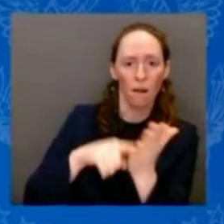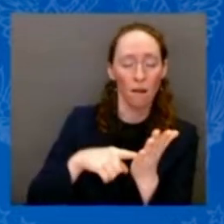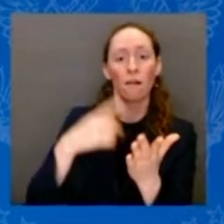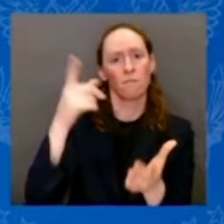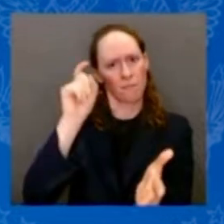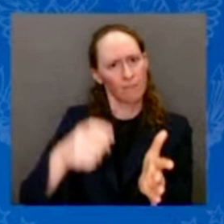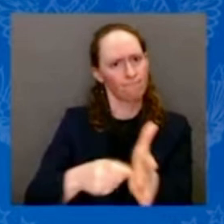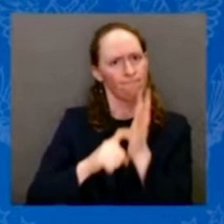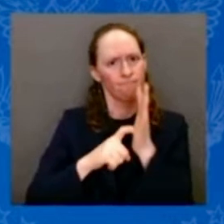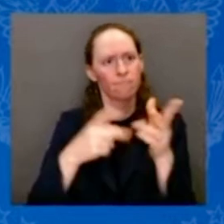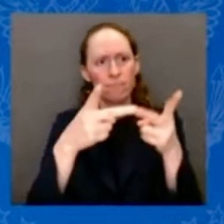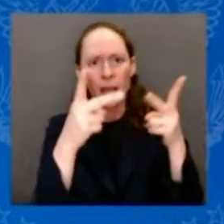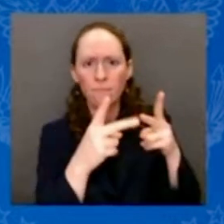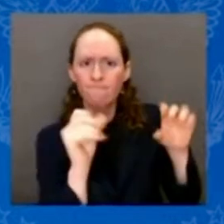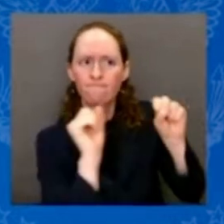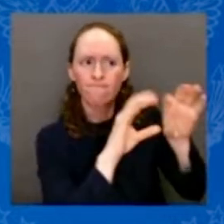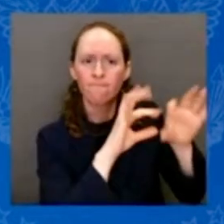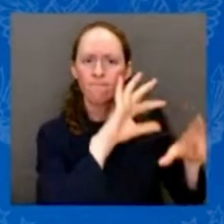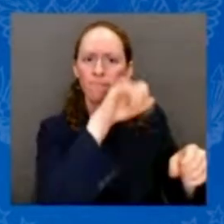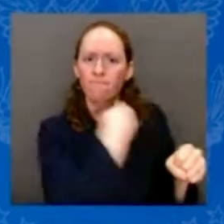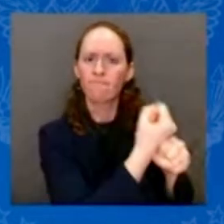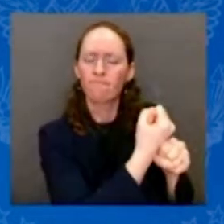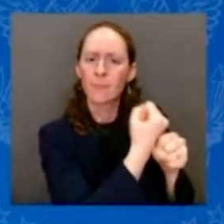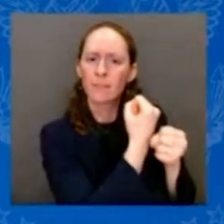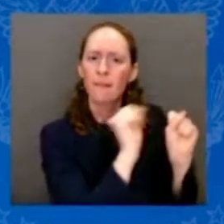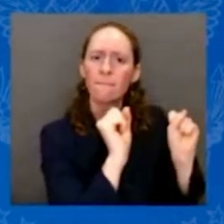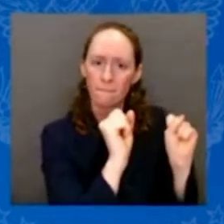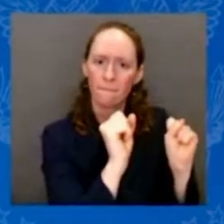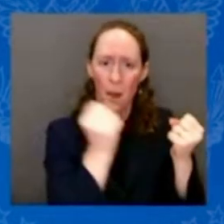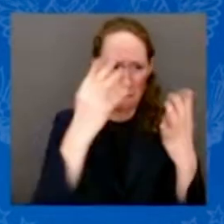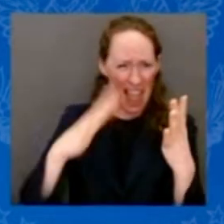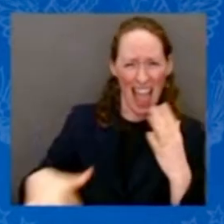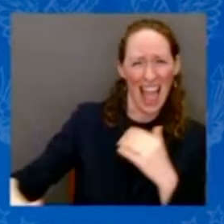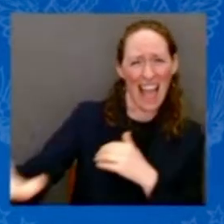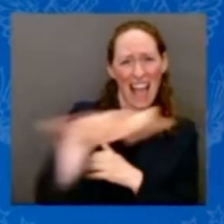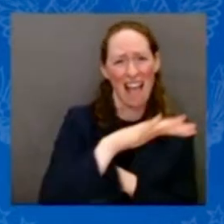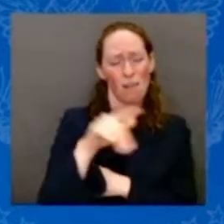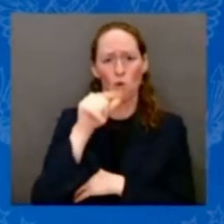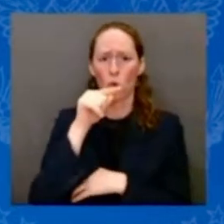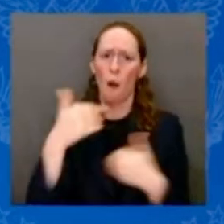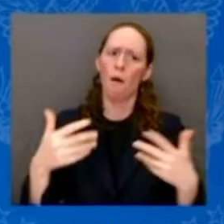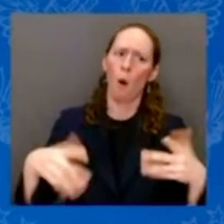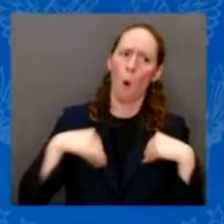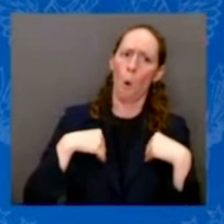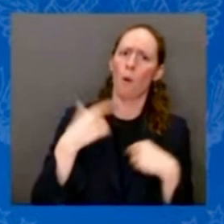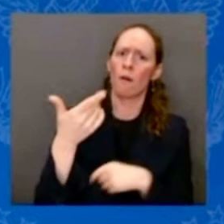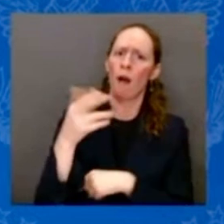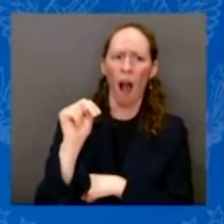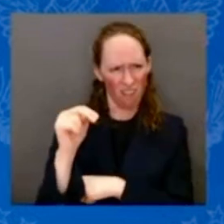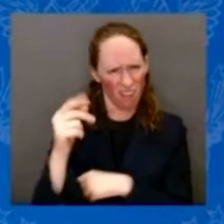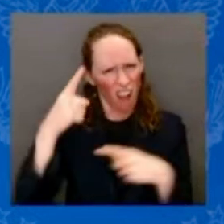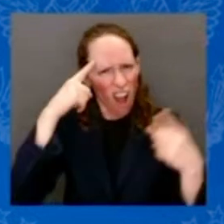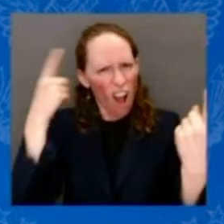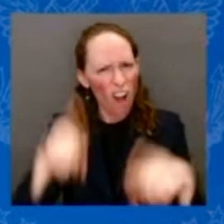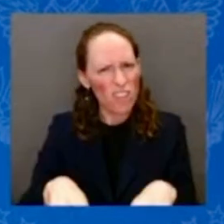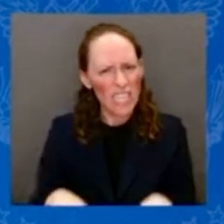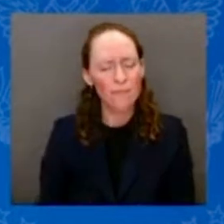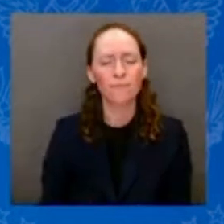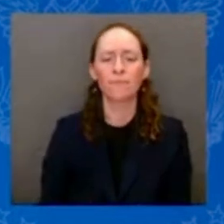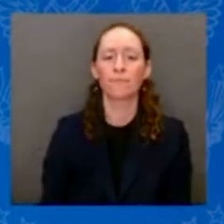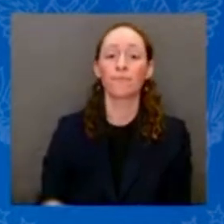Second thing it does, the executive order ramps up our efforts to hold the gun industry accountable. It's the only outfit you can't sue these